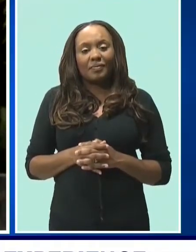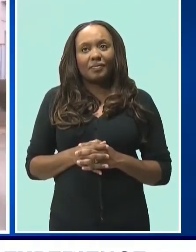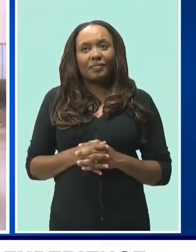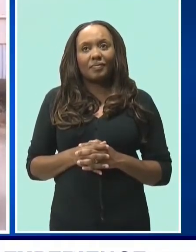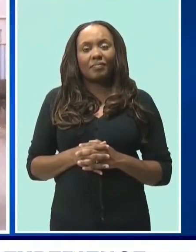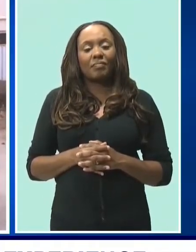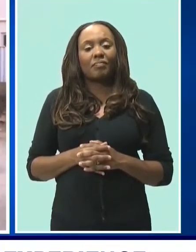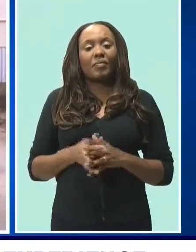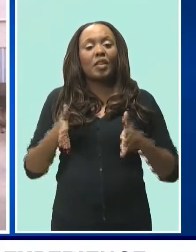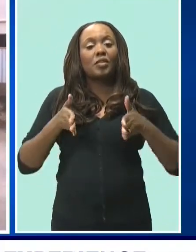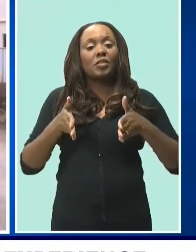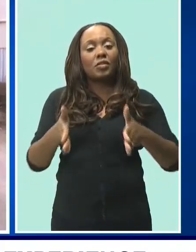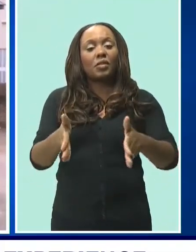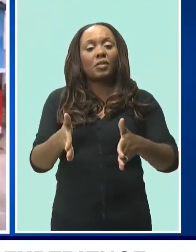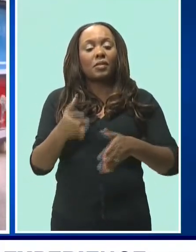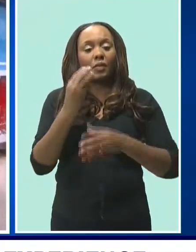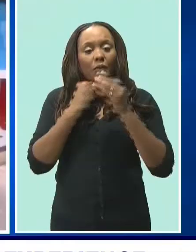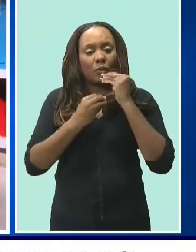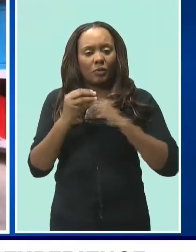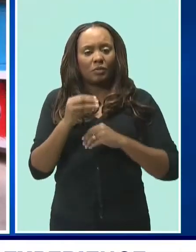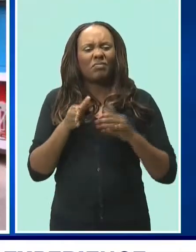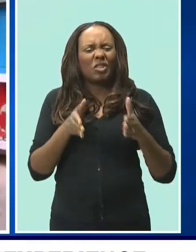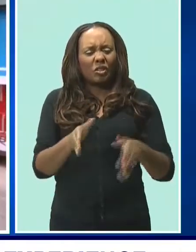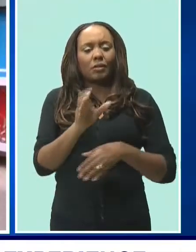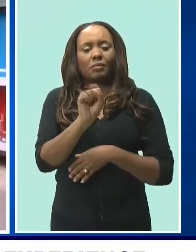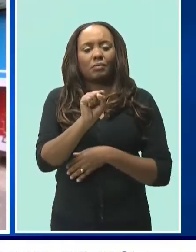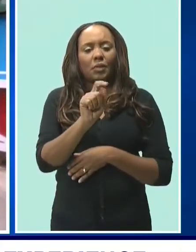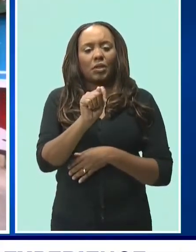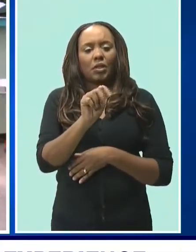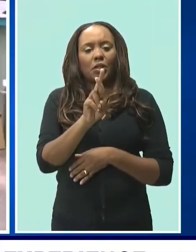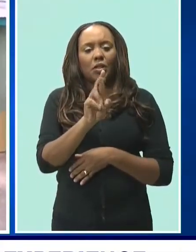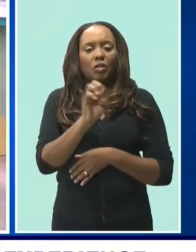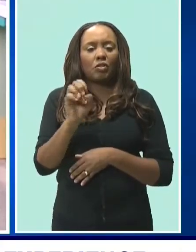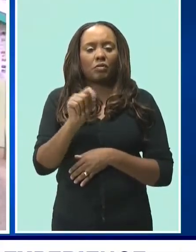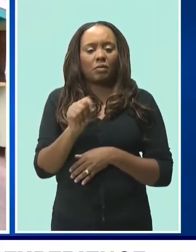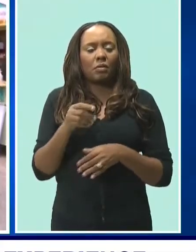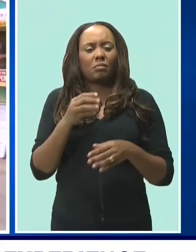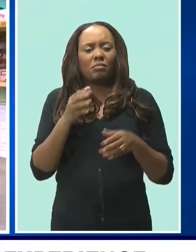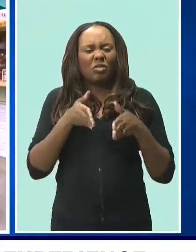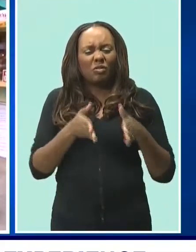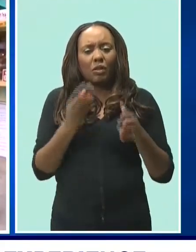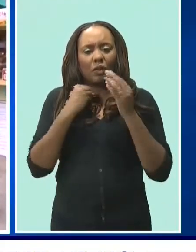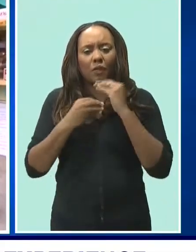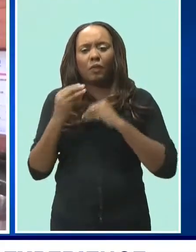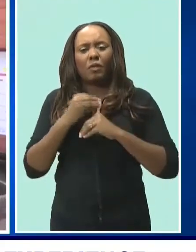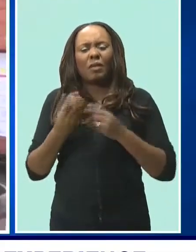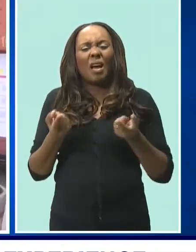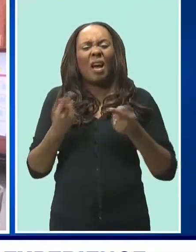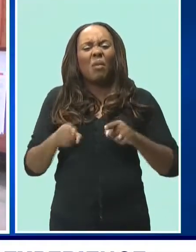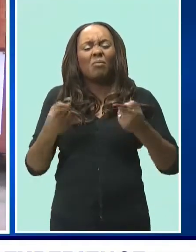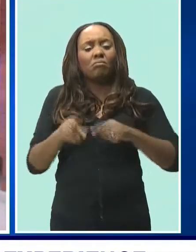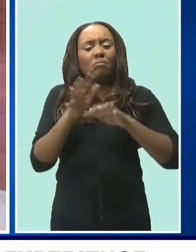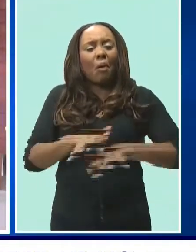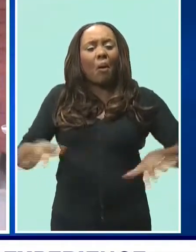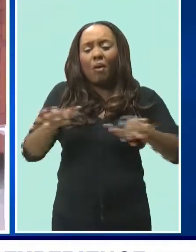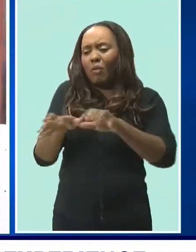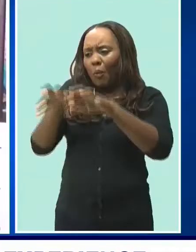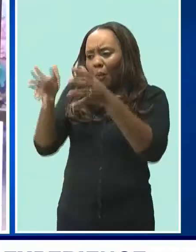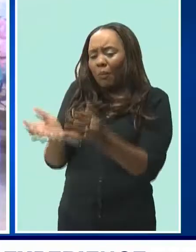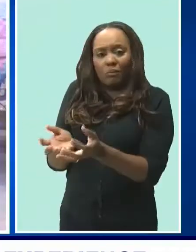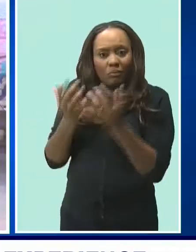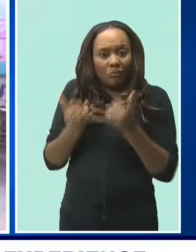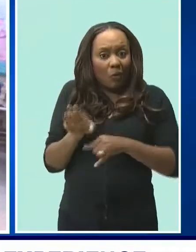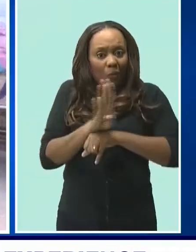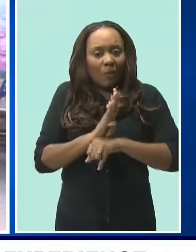Now, street food has been one of the pillars of local cuisine for centuries across the globe. And now, Barbados has a